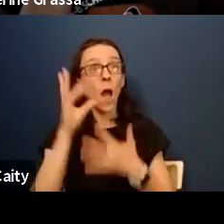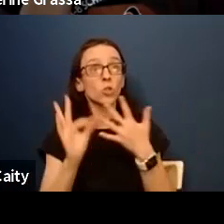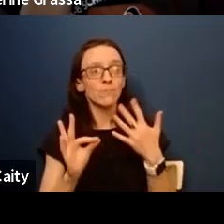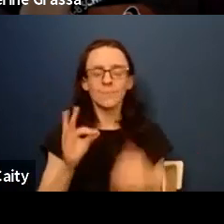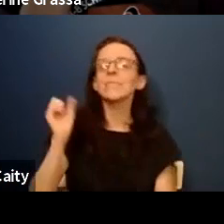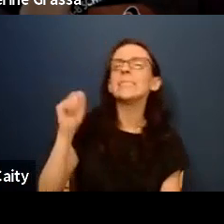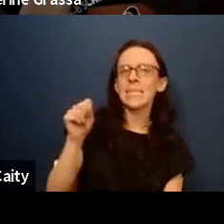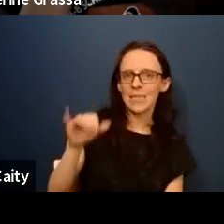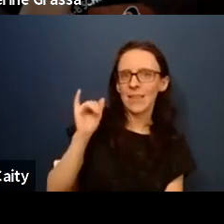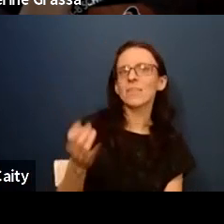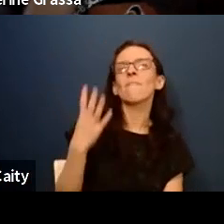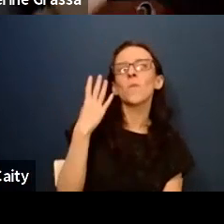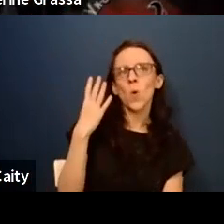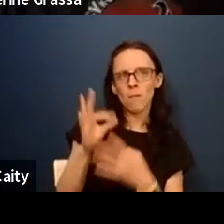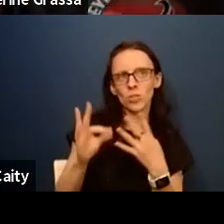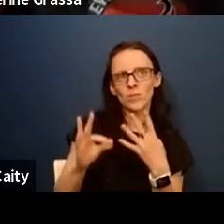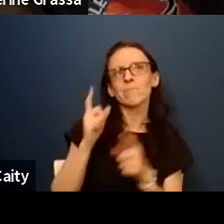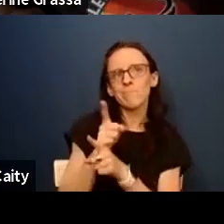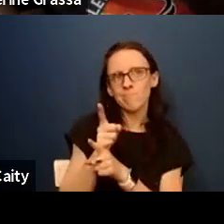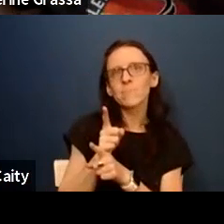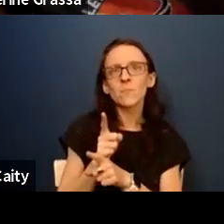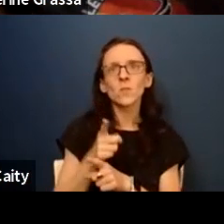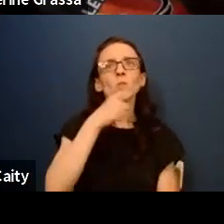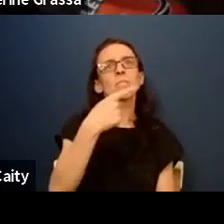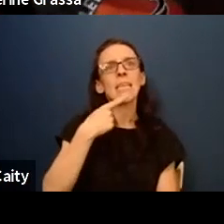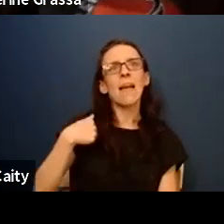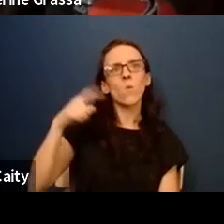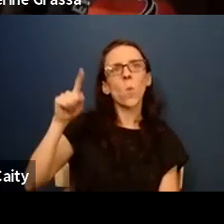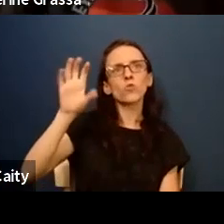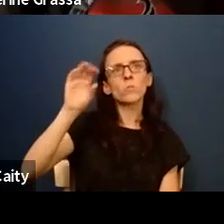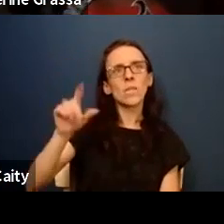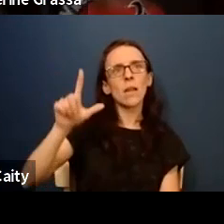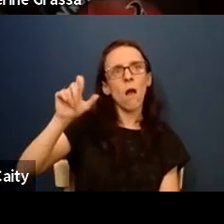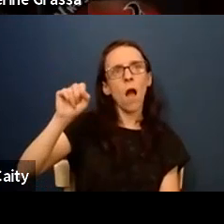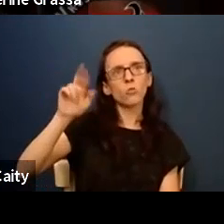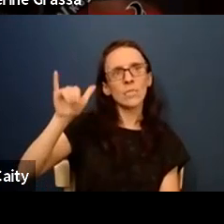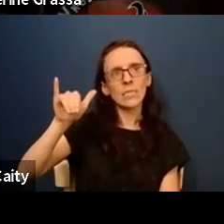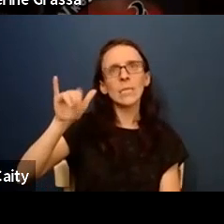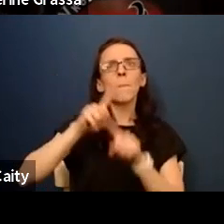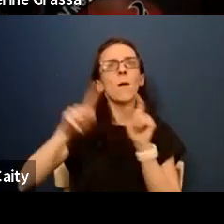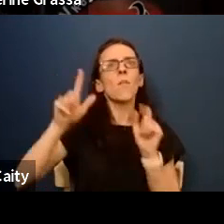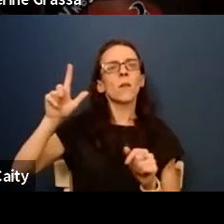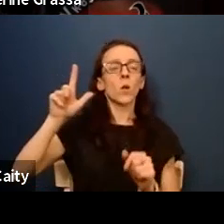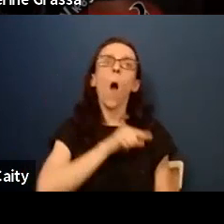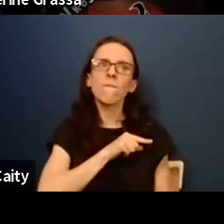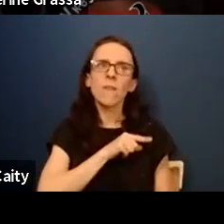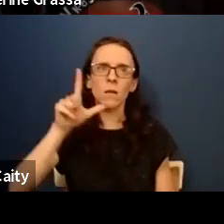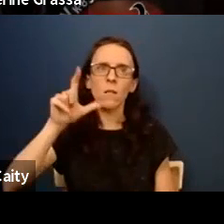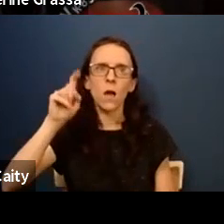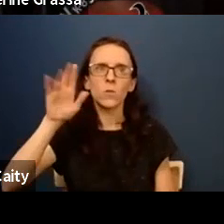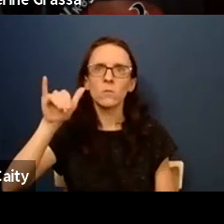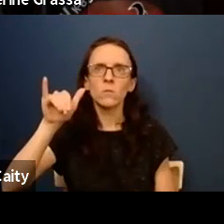you're saying is to have 100% lottery, but the lottery, qualified lottery,